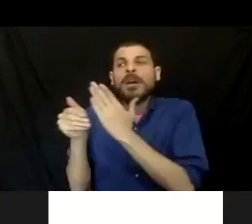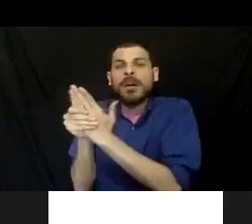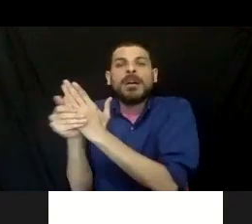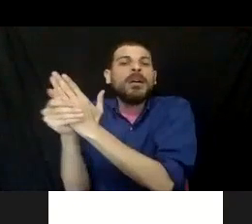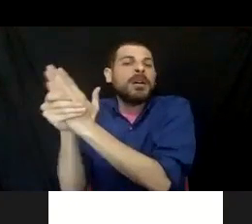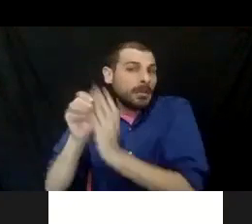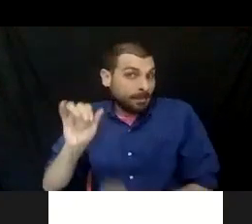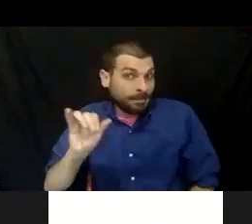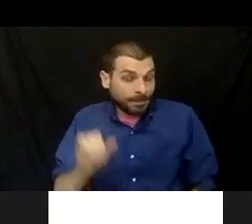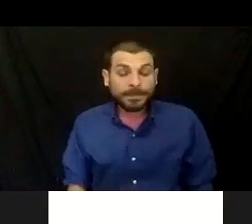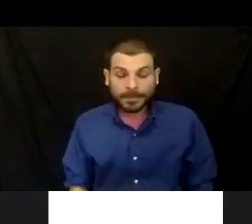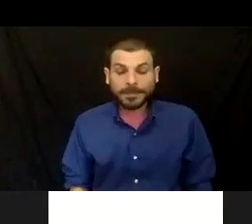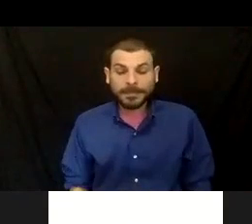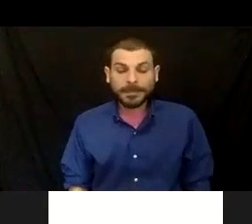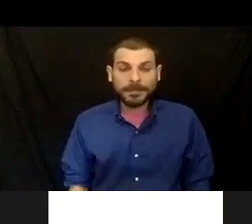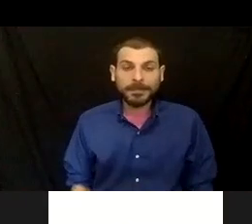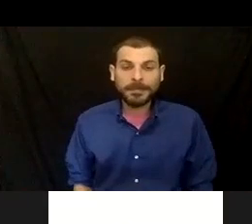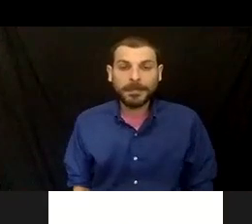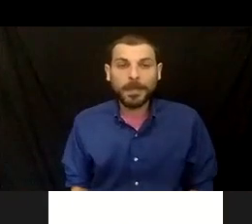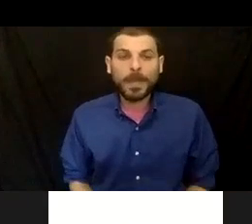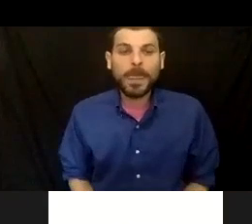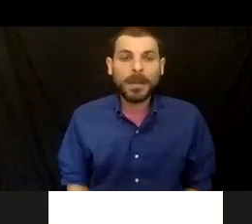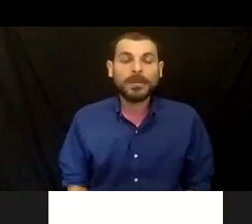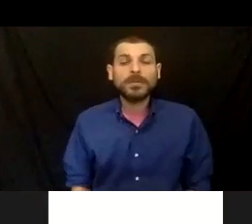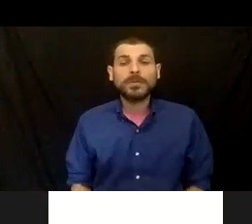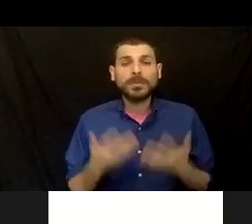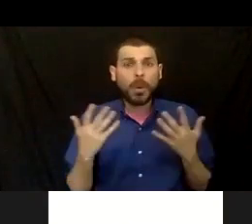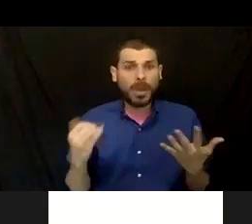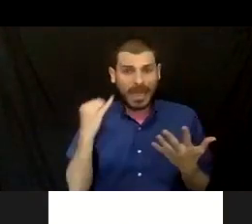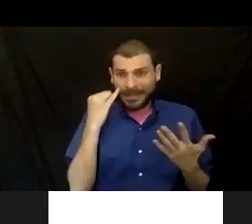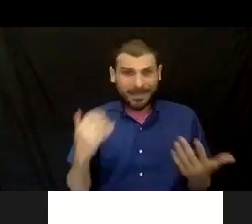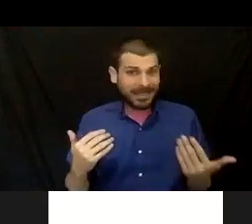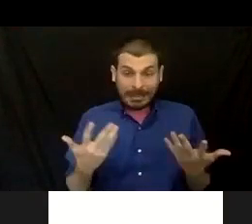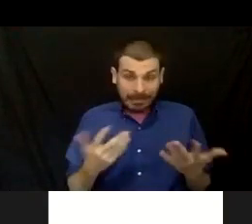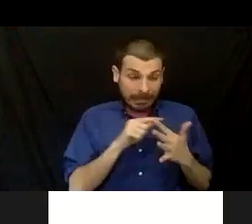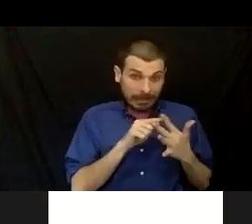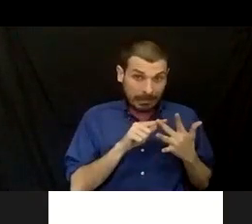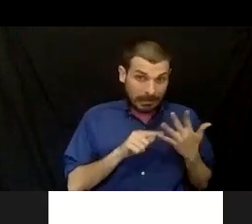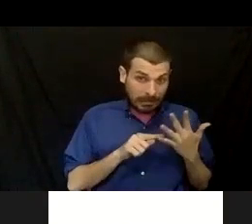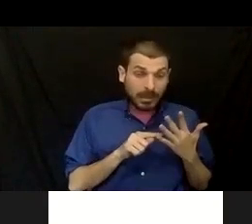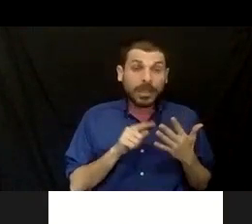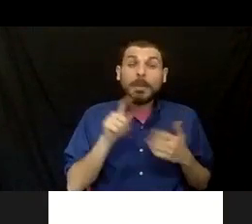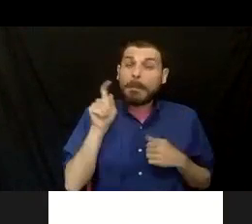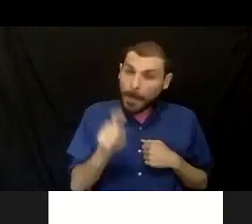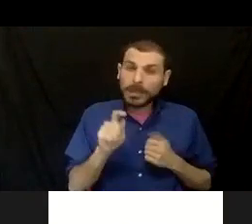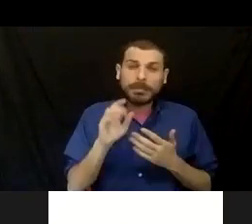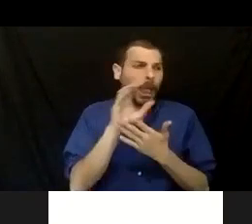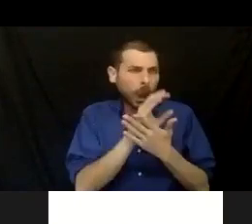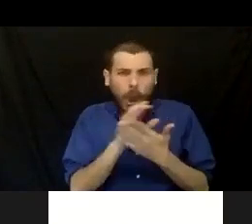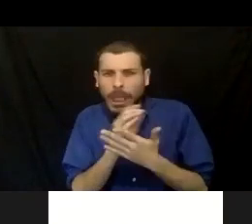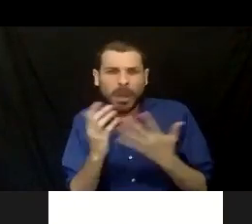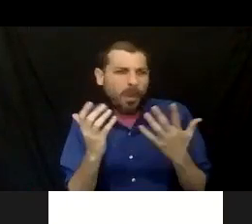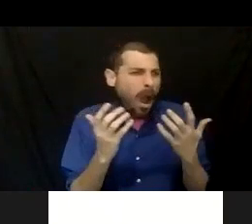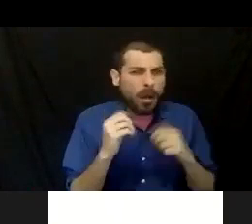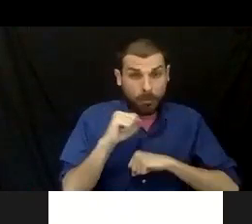to be eligible for UI, you need to be available and actively seeking full-time work. And you